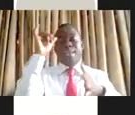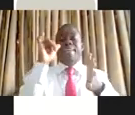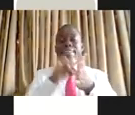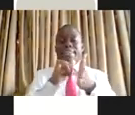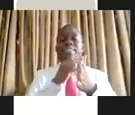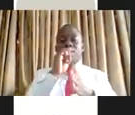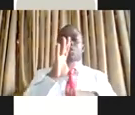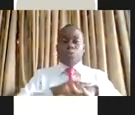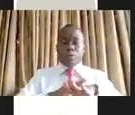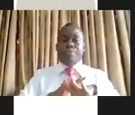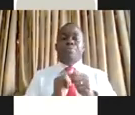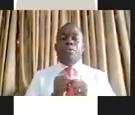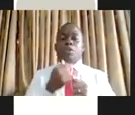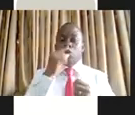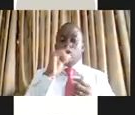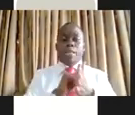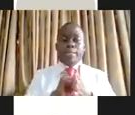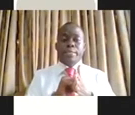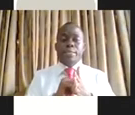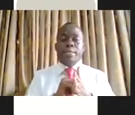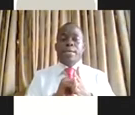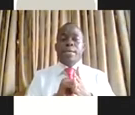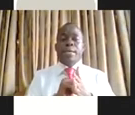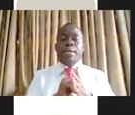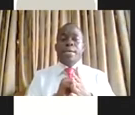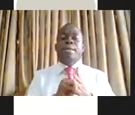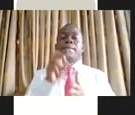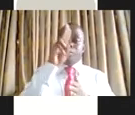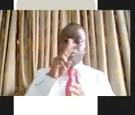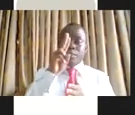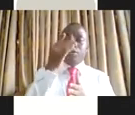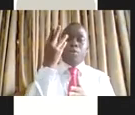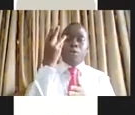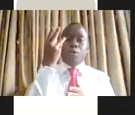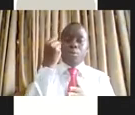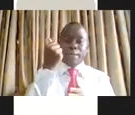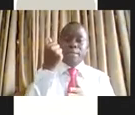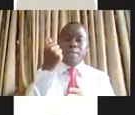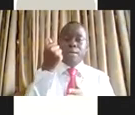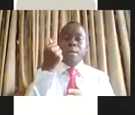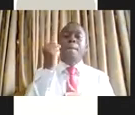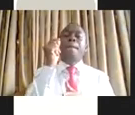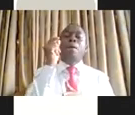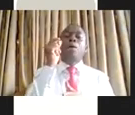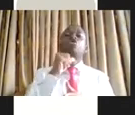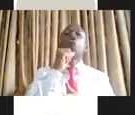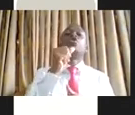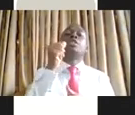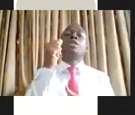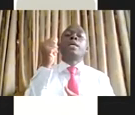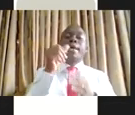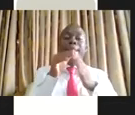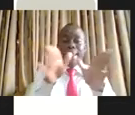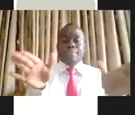reasonable, so that its expenditure is based on the division of revenue and not just left open, so